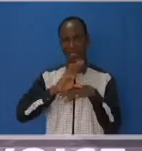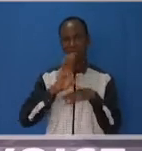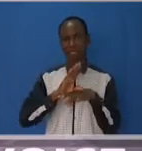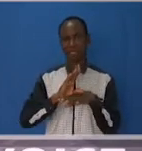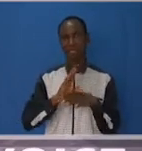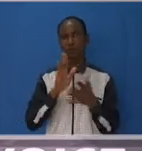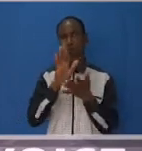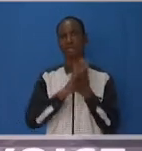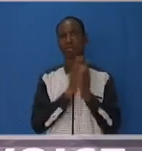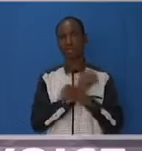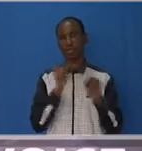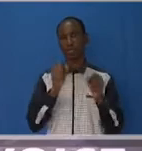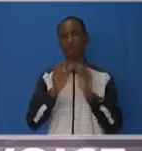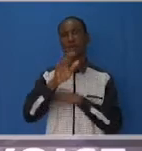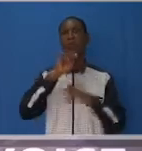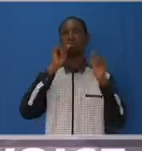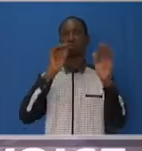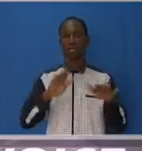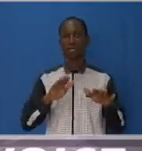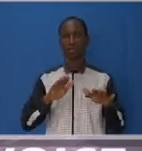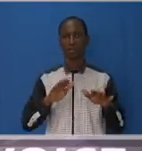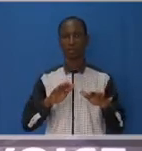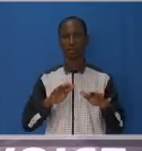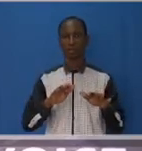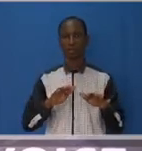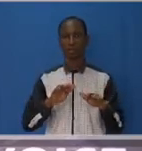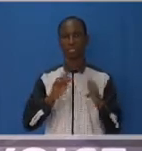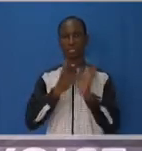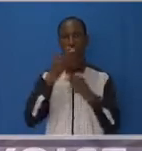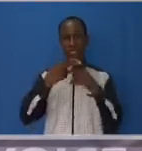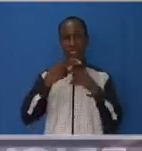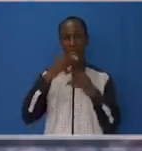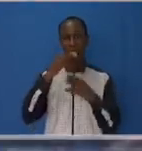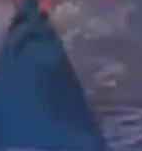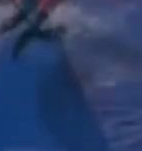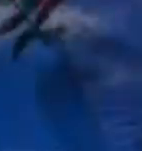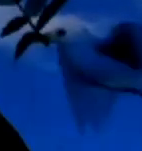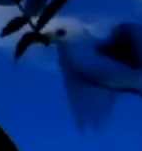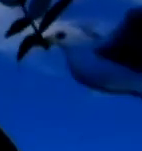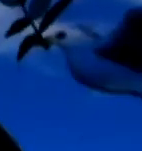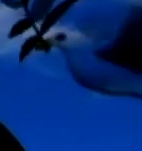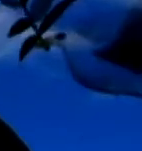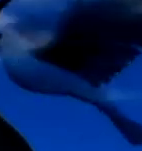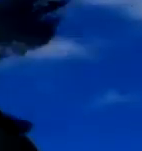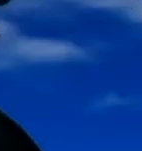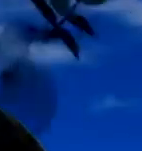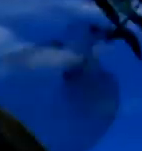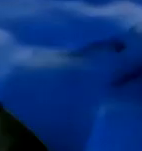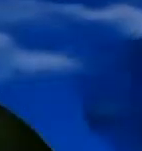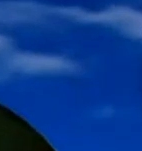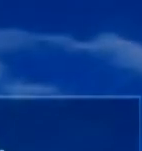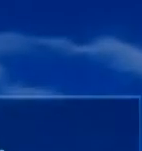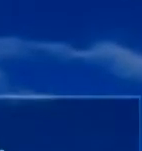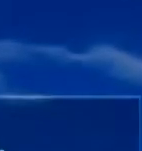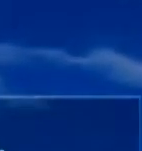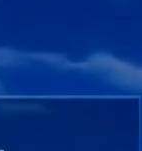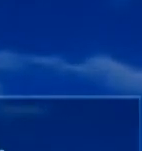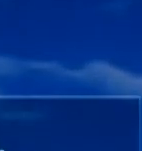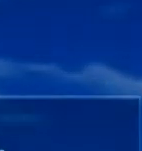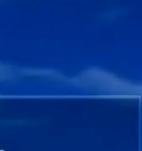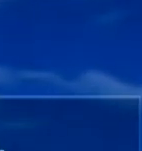obe nyankwa yankopon onnum no nhira o Jesus de wonti amen. Our God who sat upon